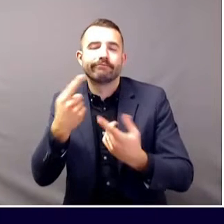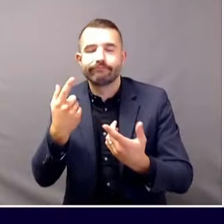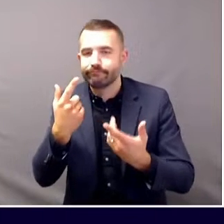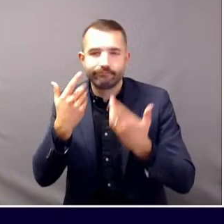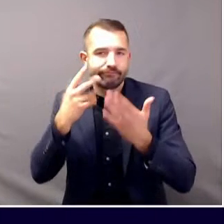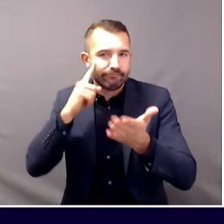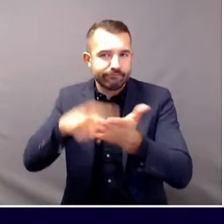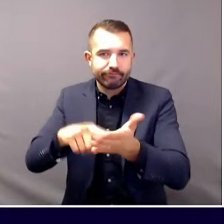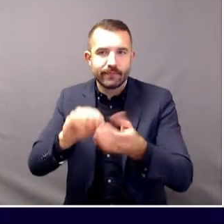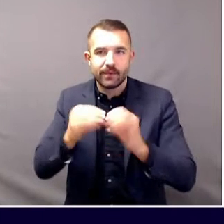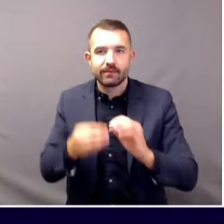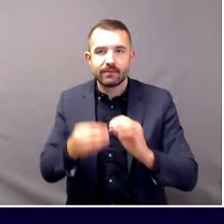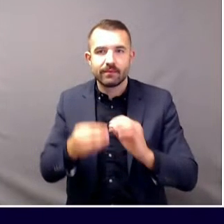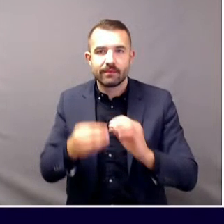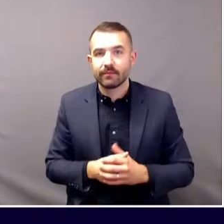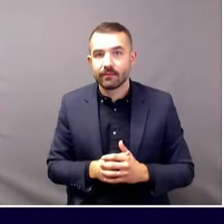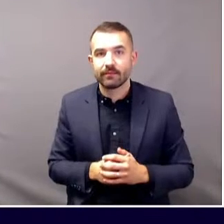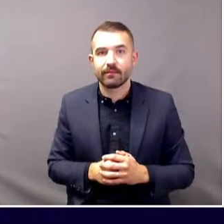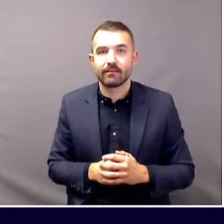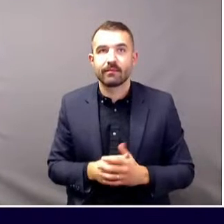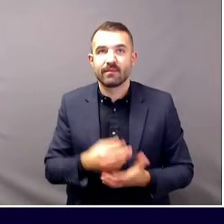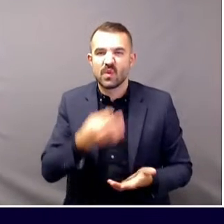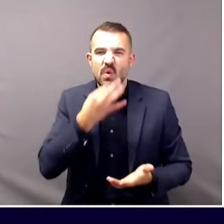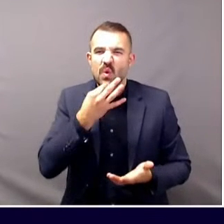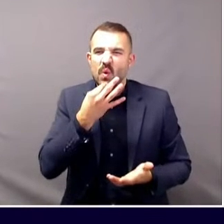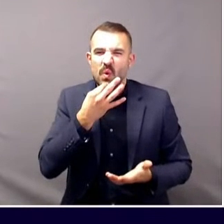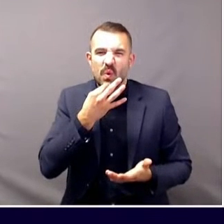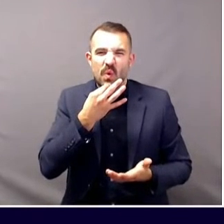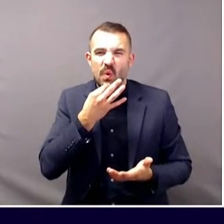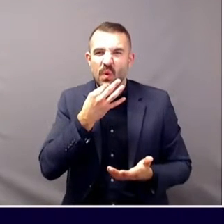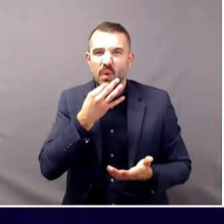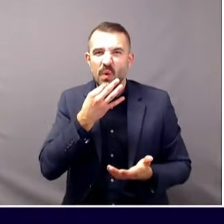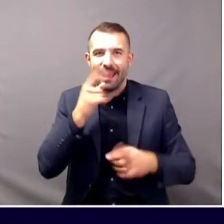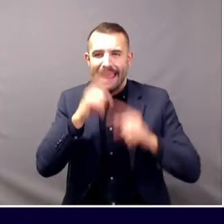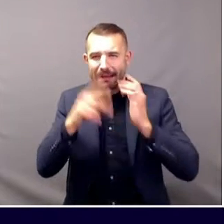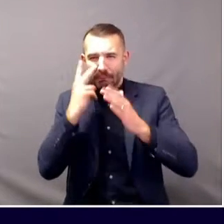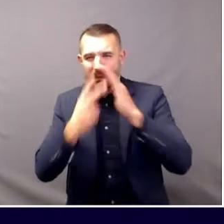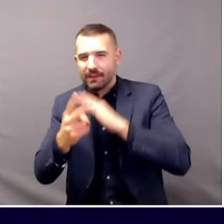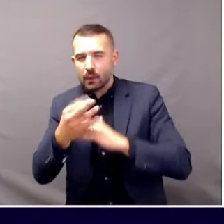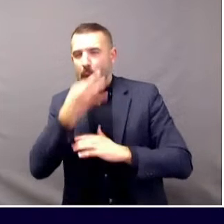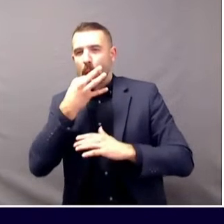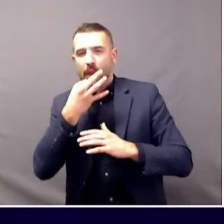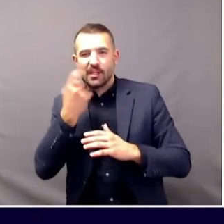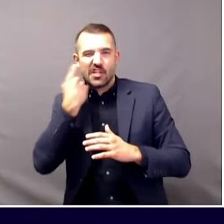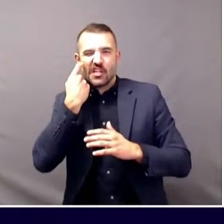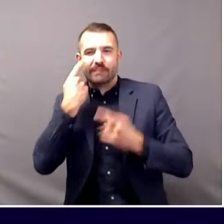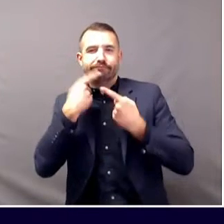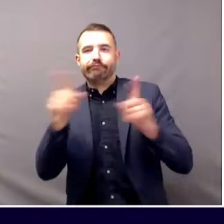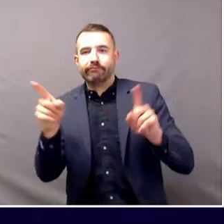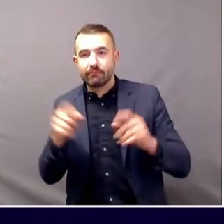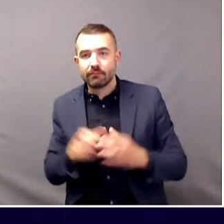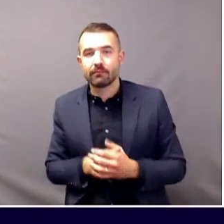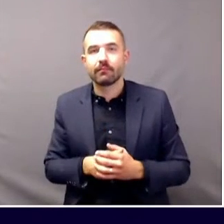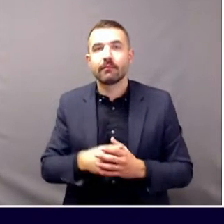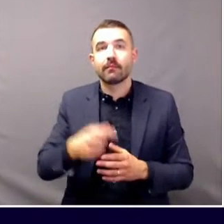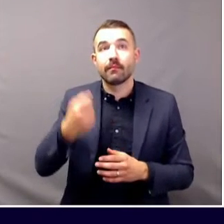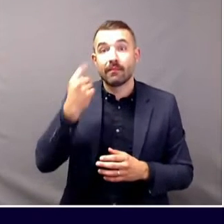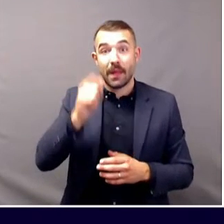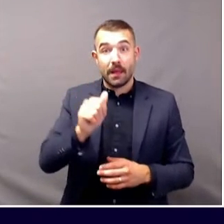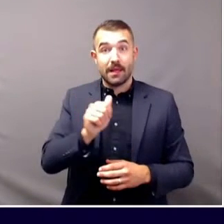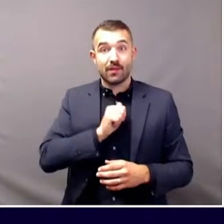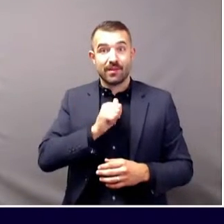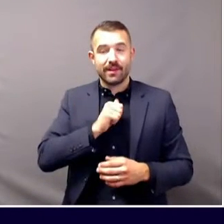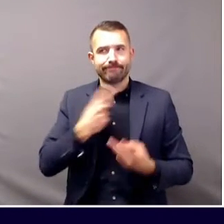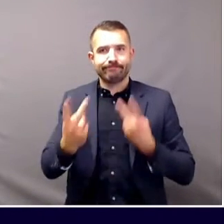some non-statistically significant observations, but share them all the same. A week ago, the positivity rate